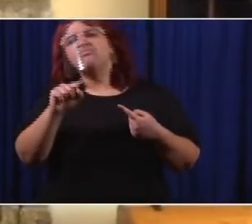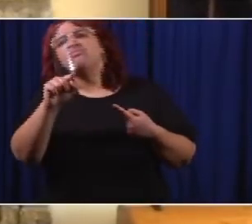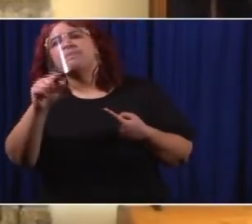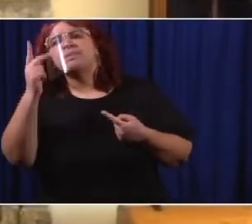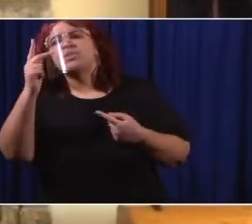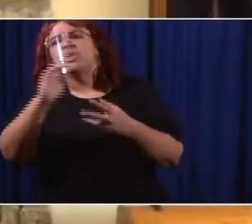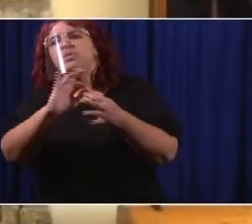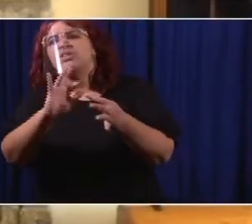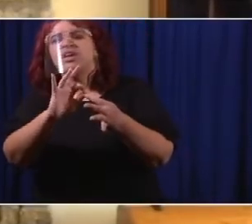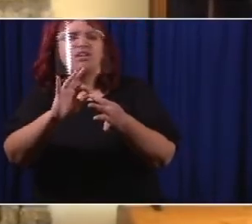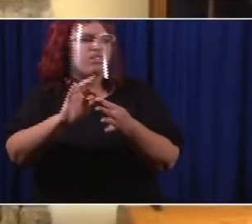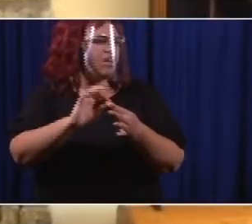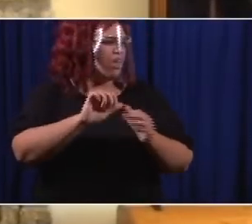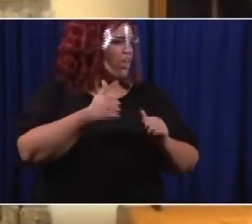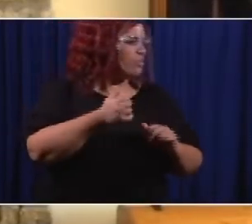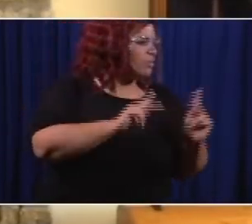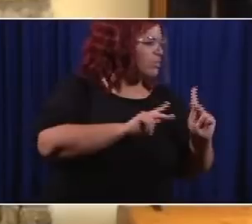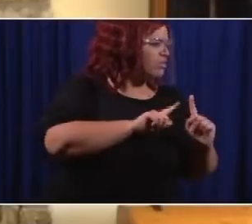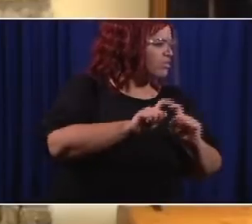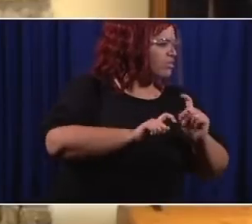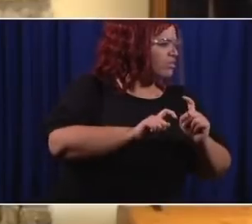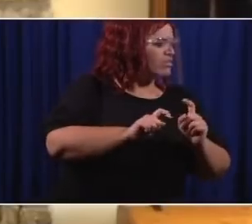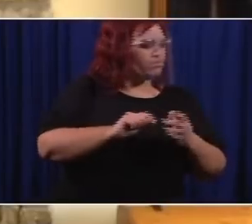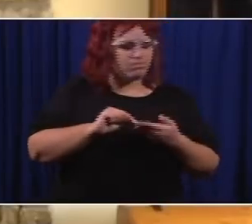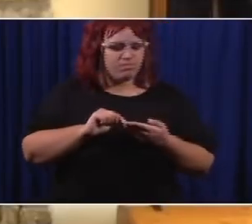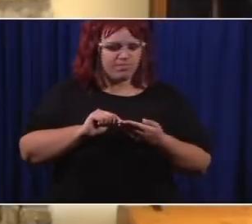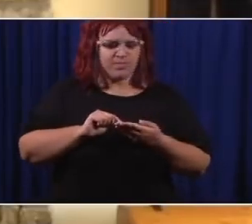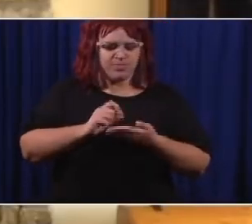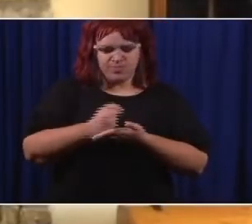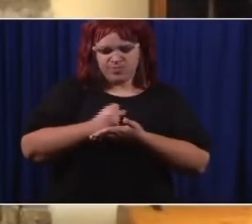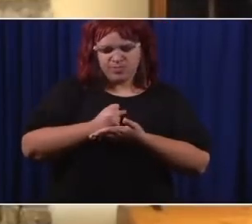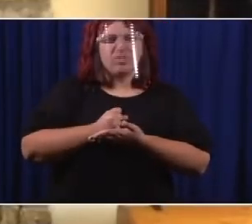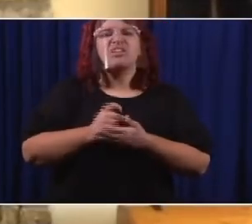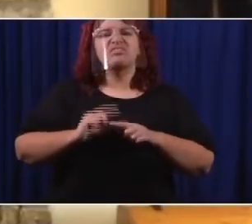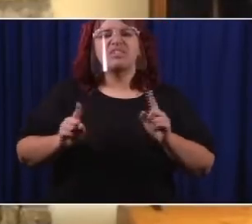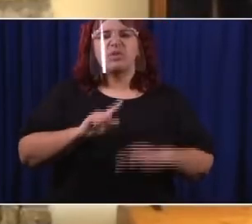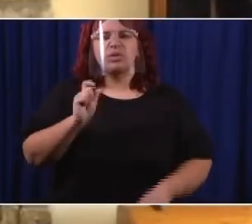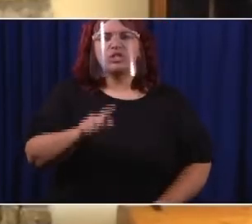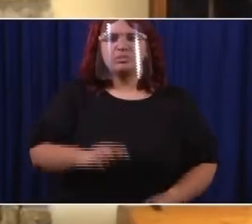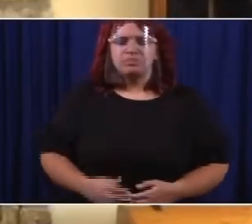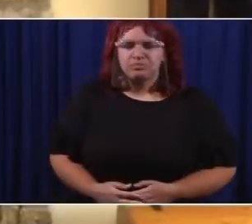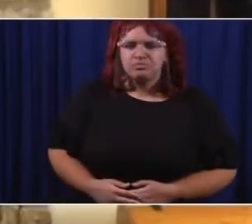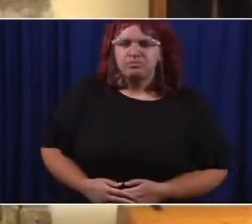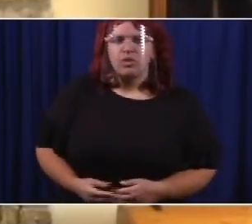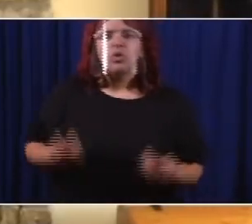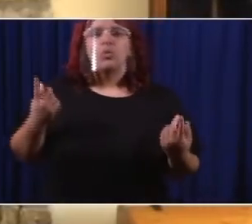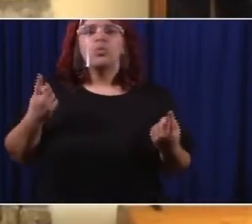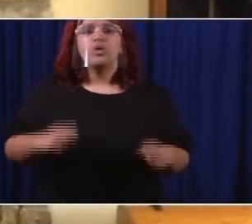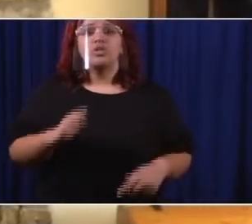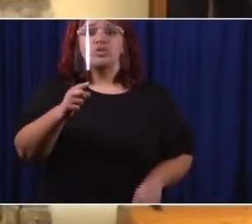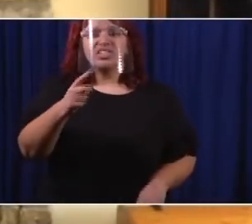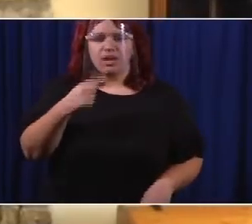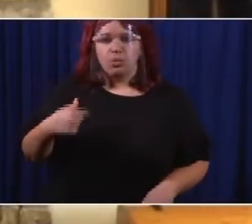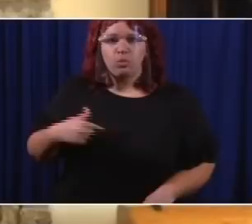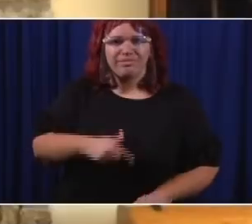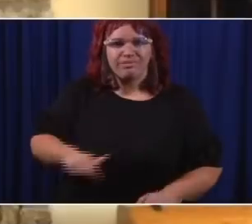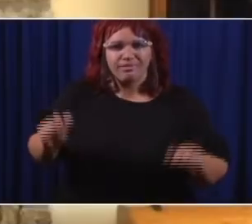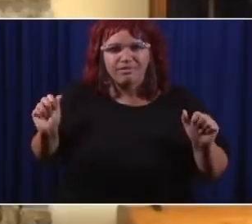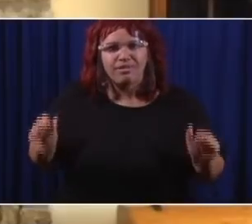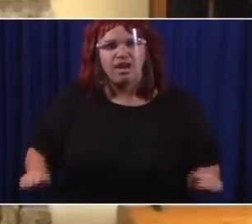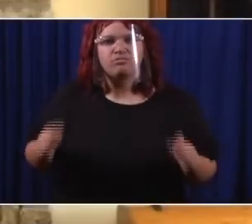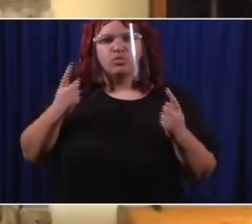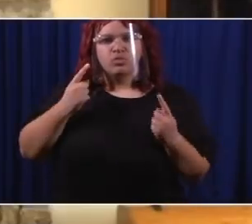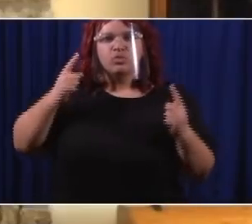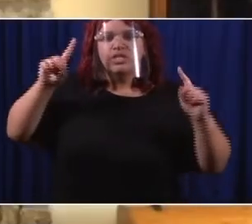questions, when you say, we can do this, we can stop this spread, we got to wear a mask, we got to stay distant. Down